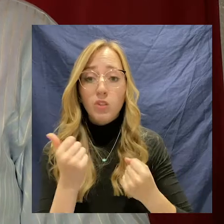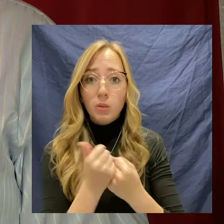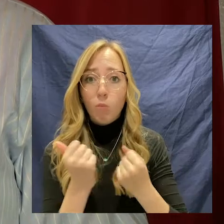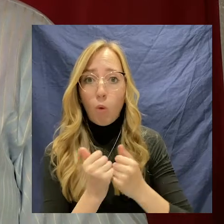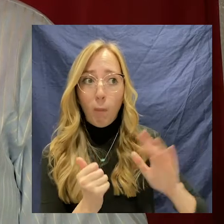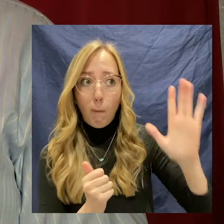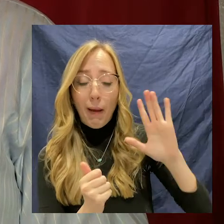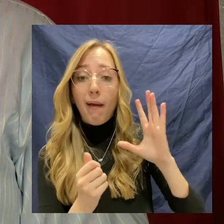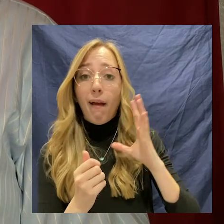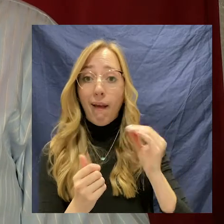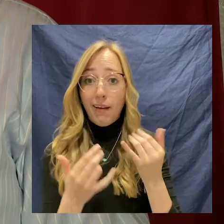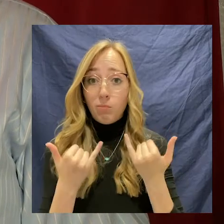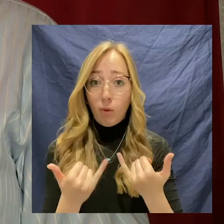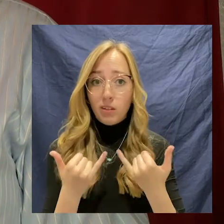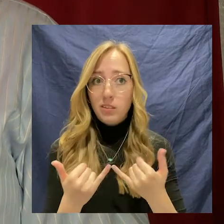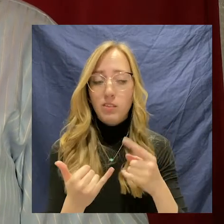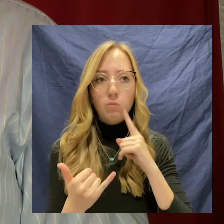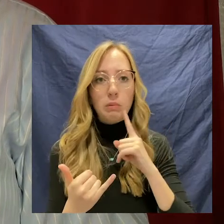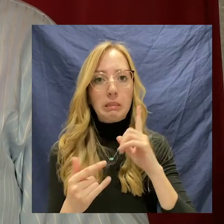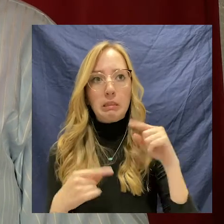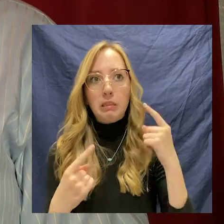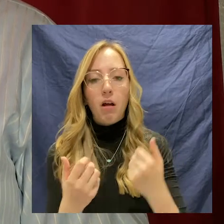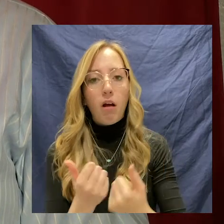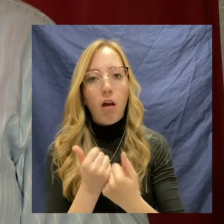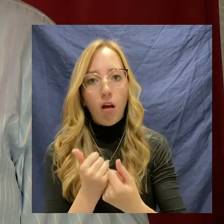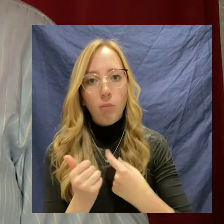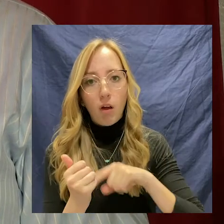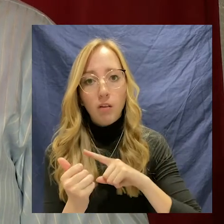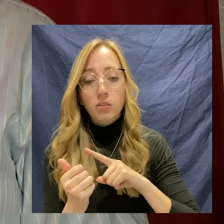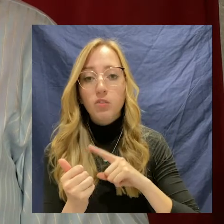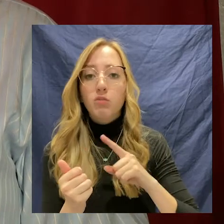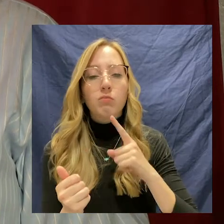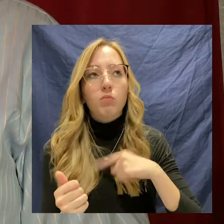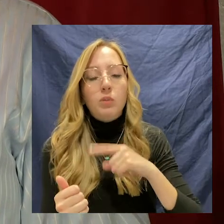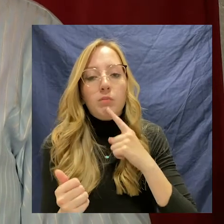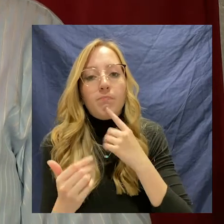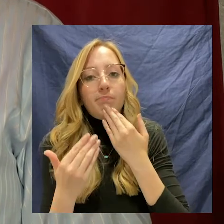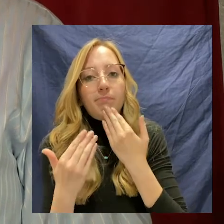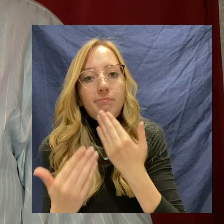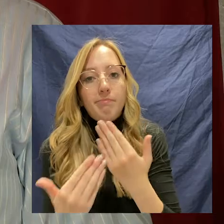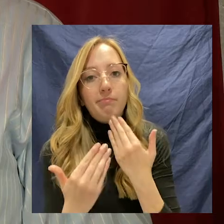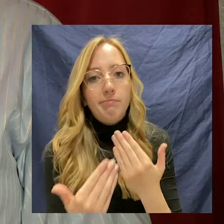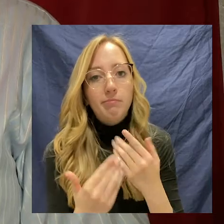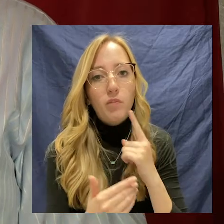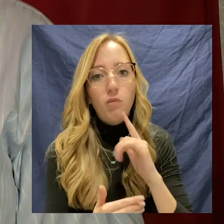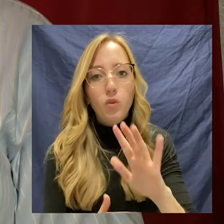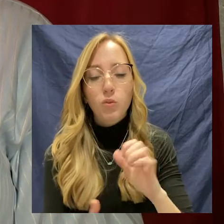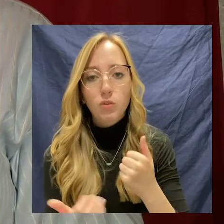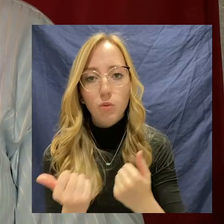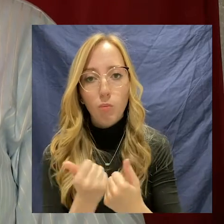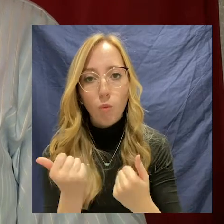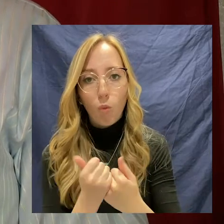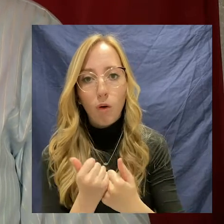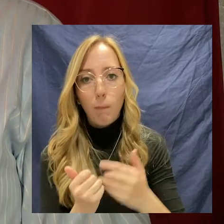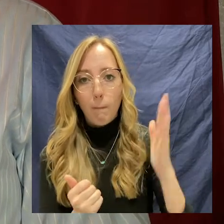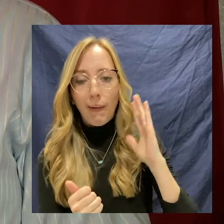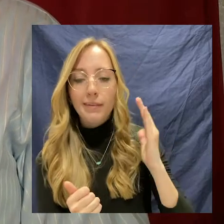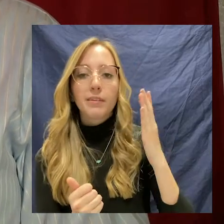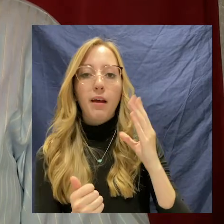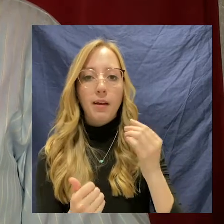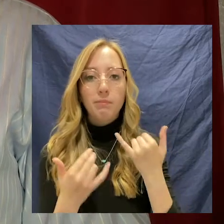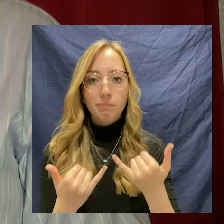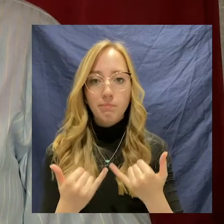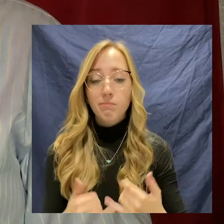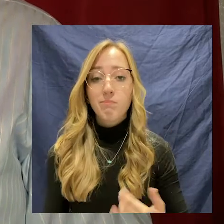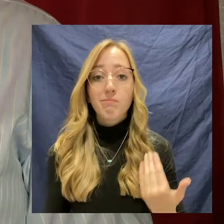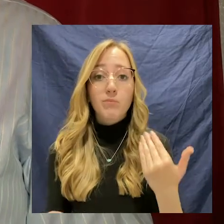these unprecedented times with confidence, and for that, we are truly grateful. On behalf of the Vera House Foundation, I want to thank you all